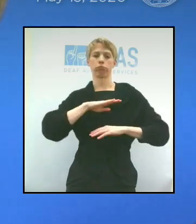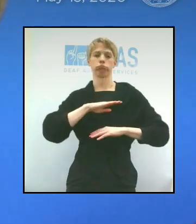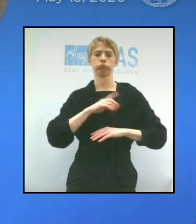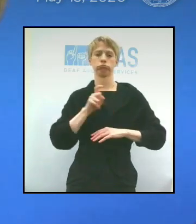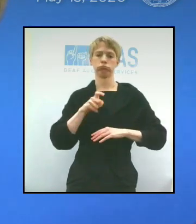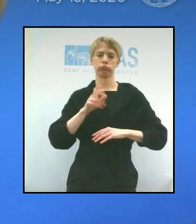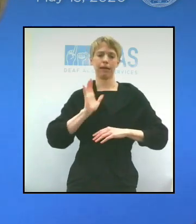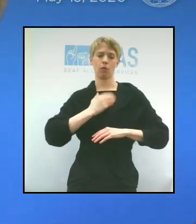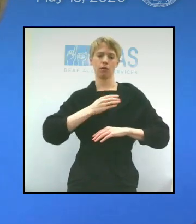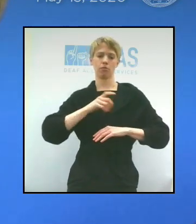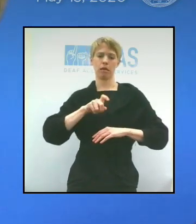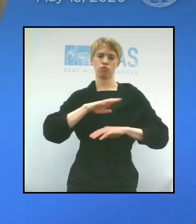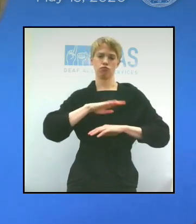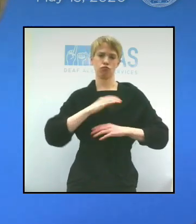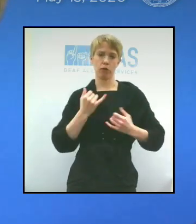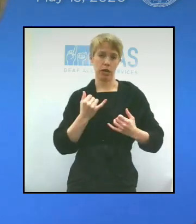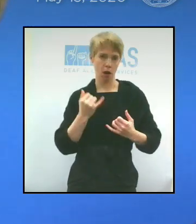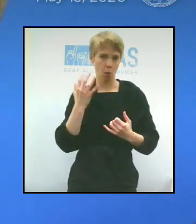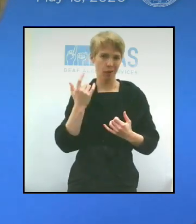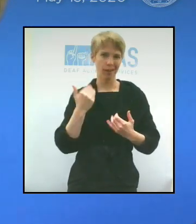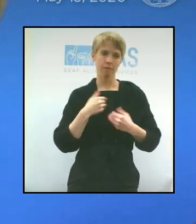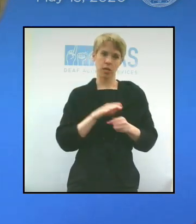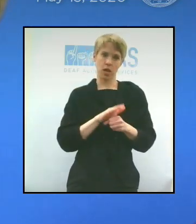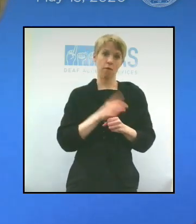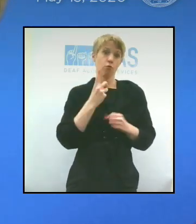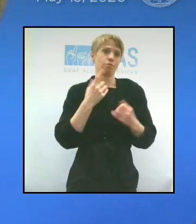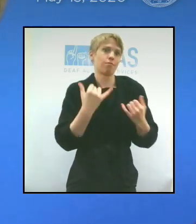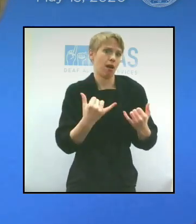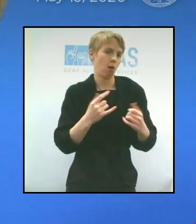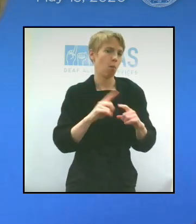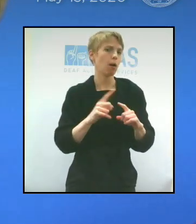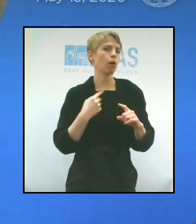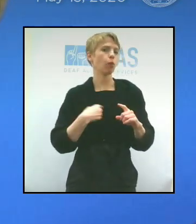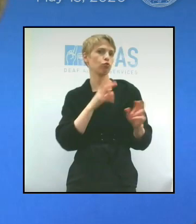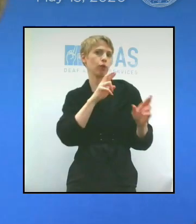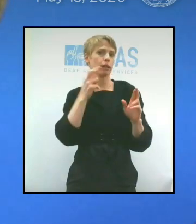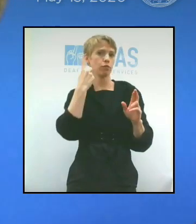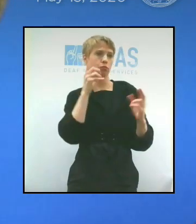dealing with right now. We're ramping up to address the future, and so are they.